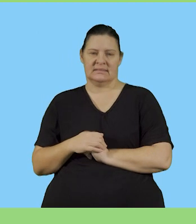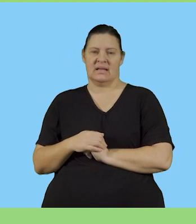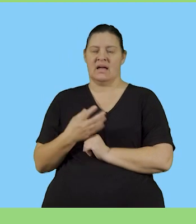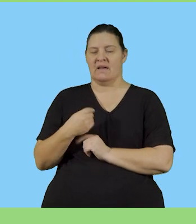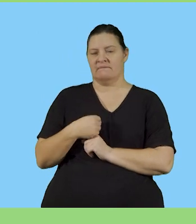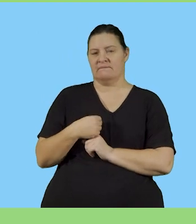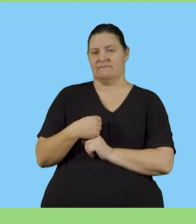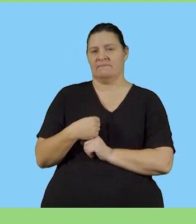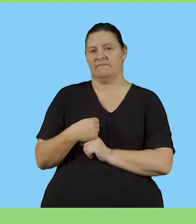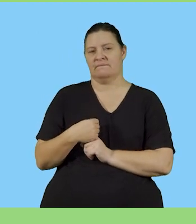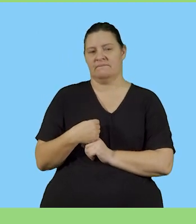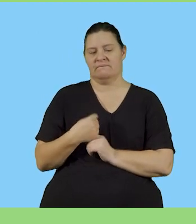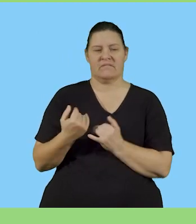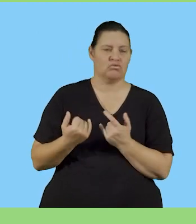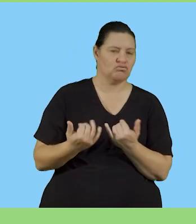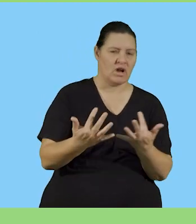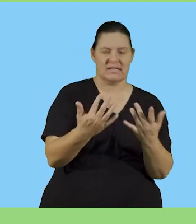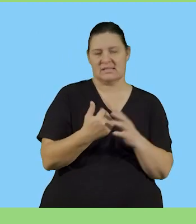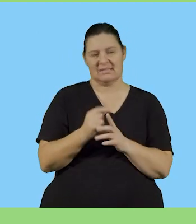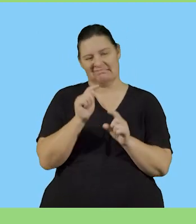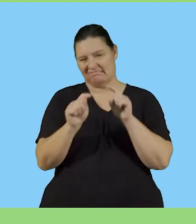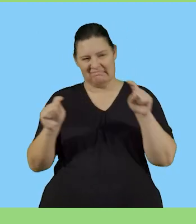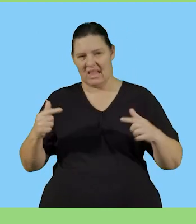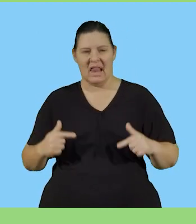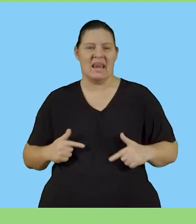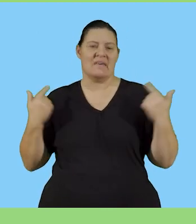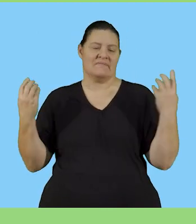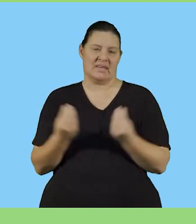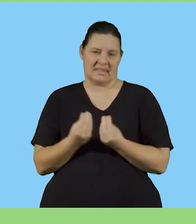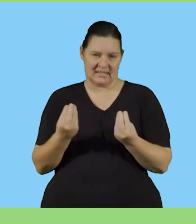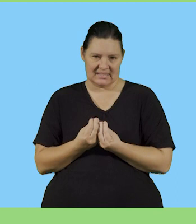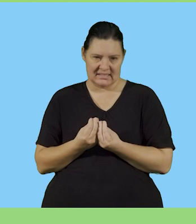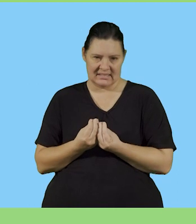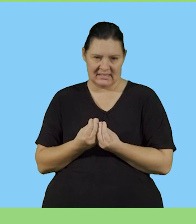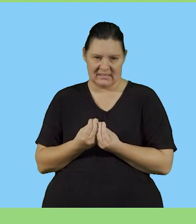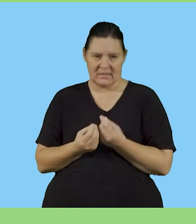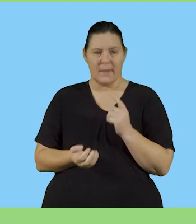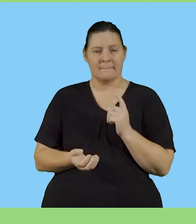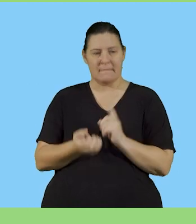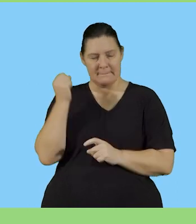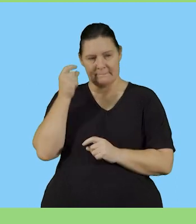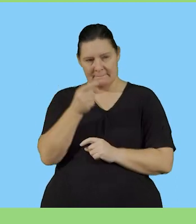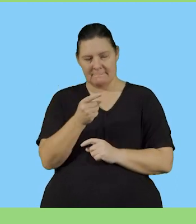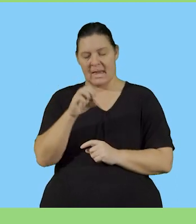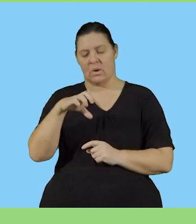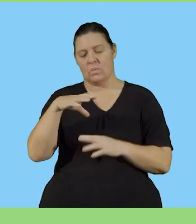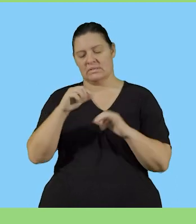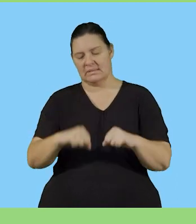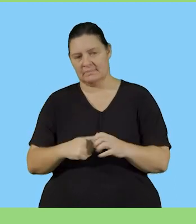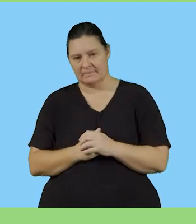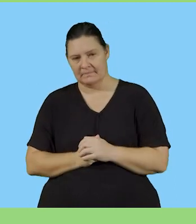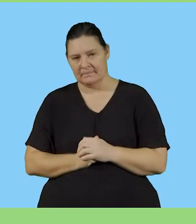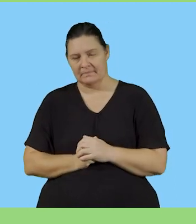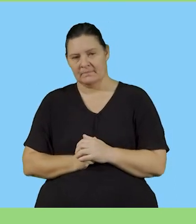elephants there, we have grass. So these are all the living factors that we are finding in this